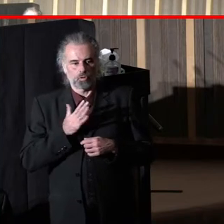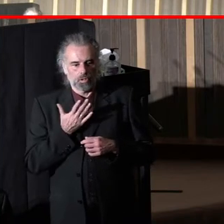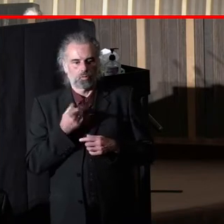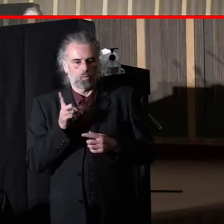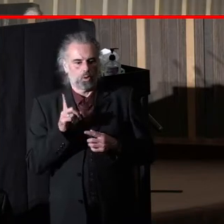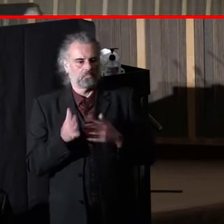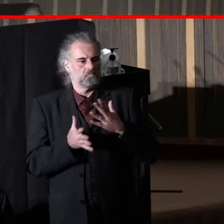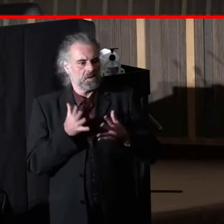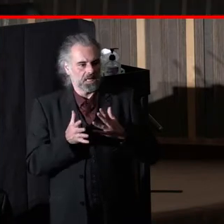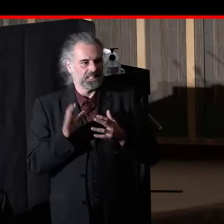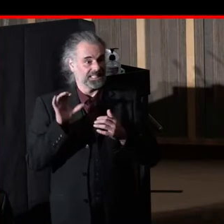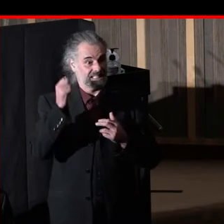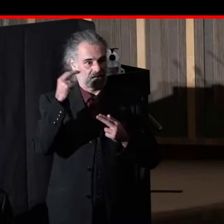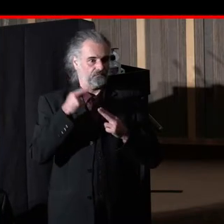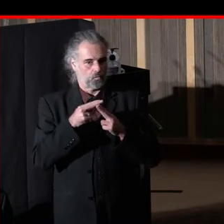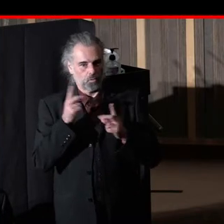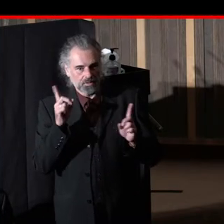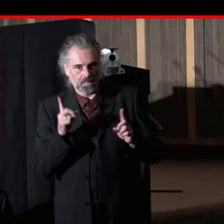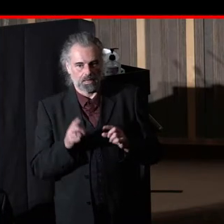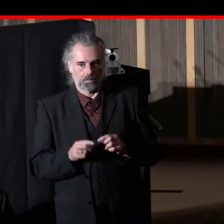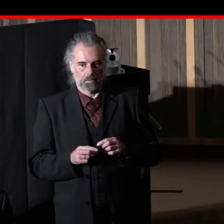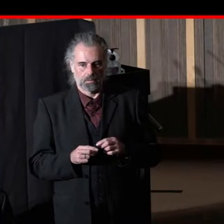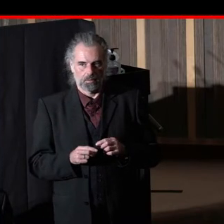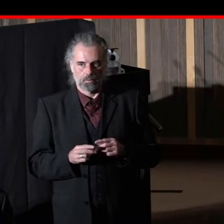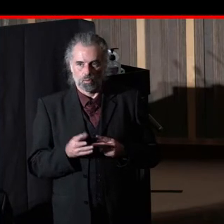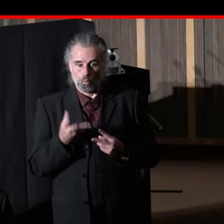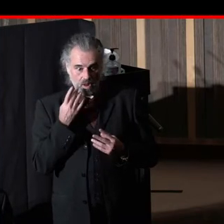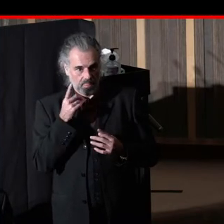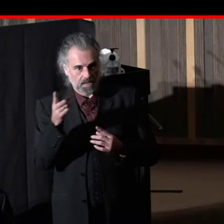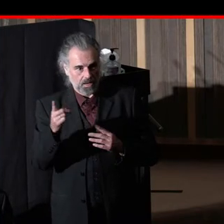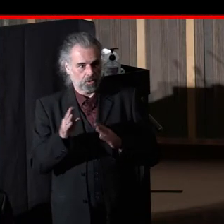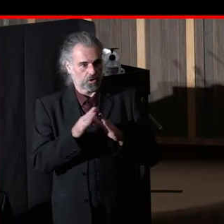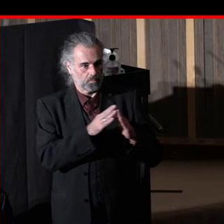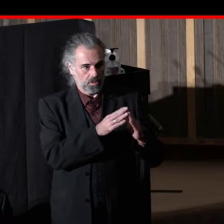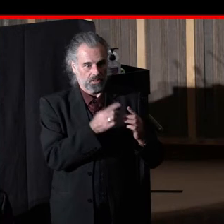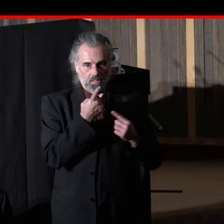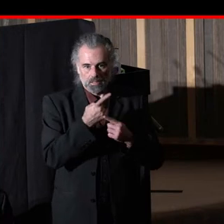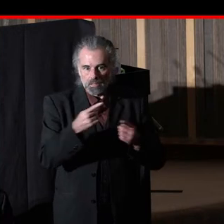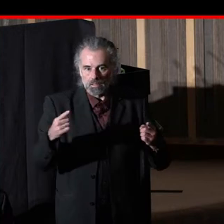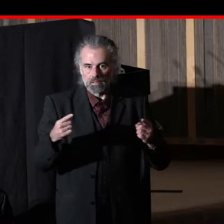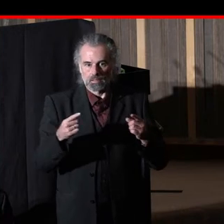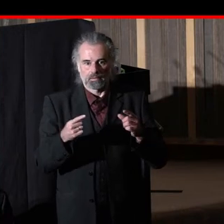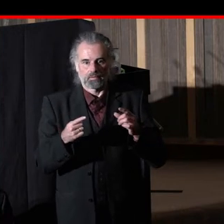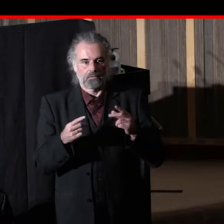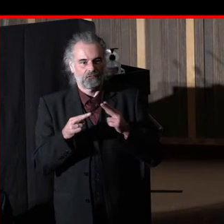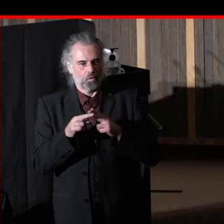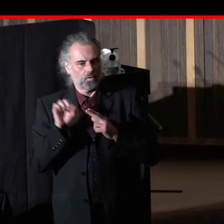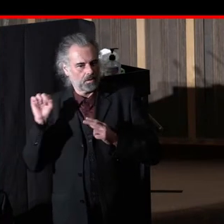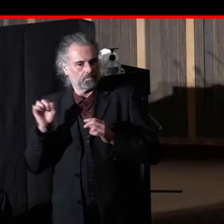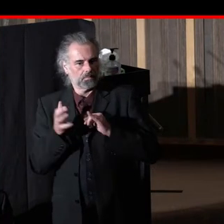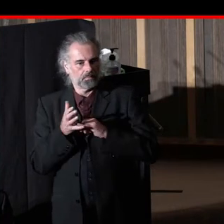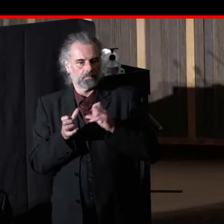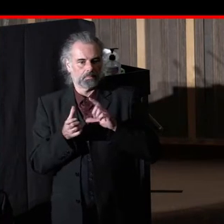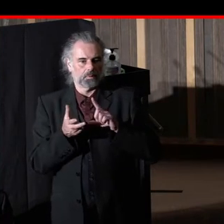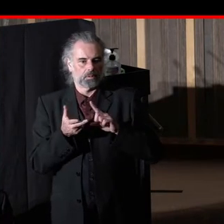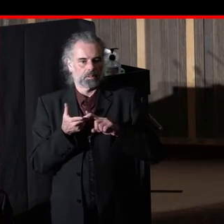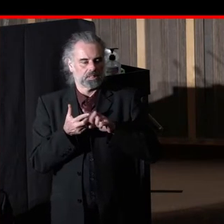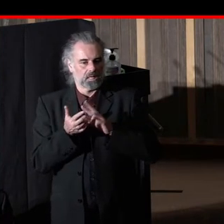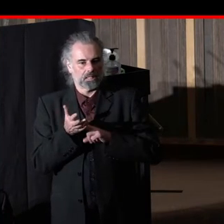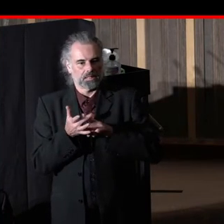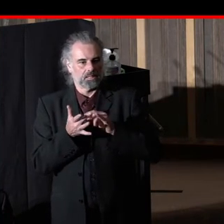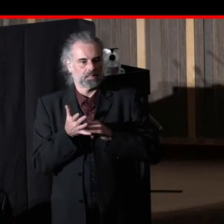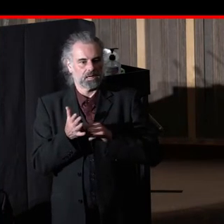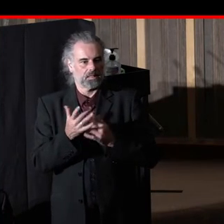is success to the scientist, to the communicator, the public is different. So in this context, do